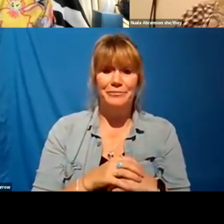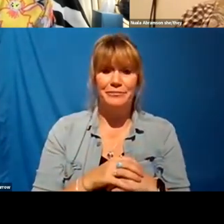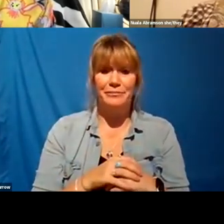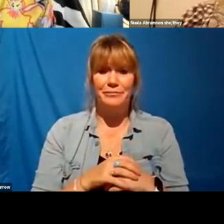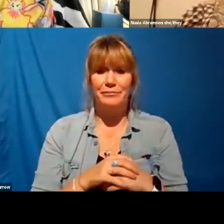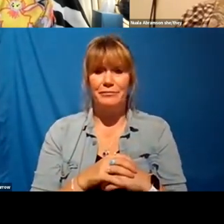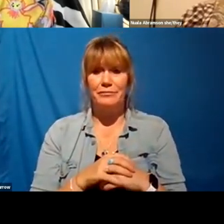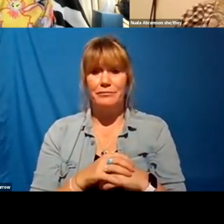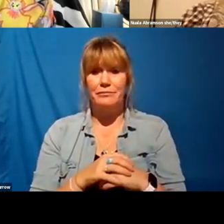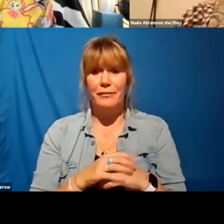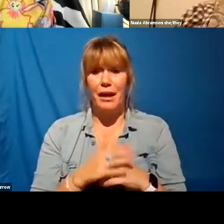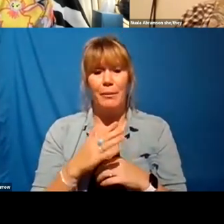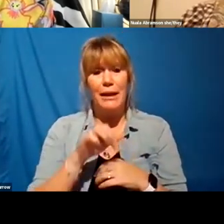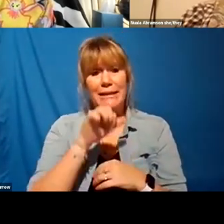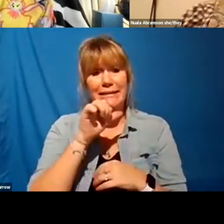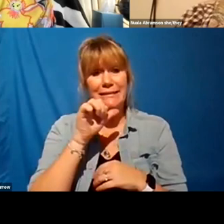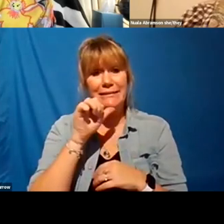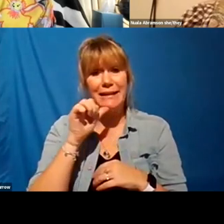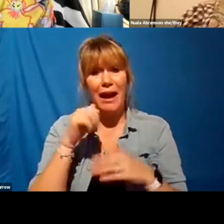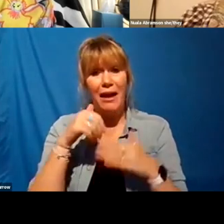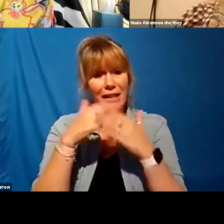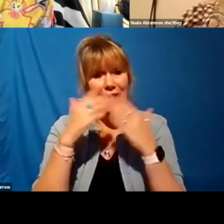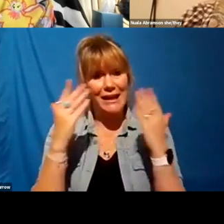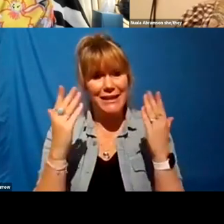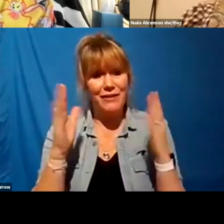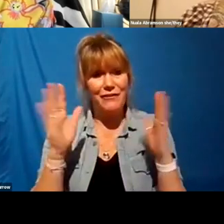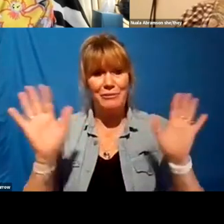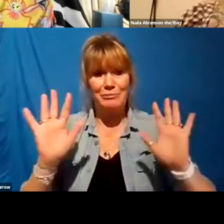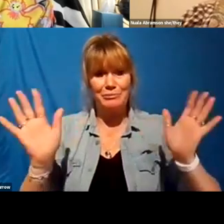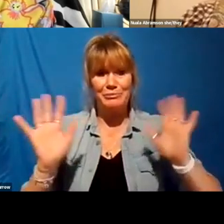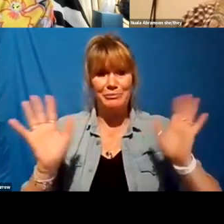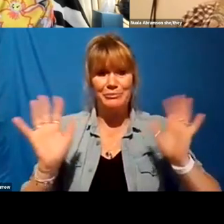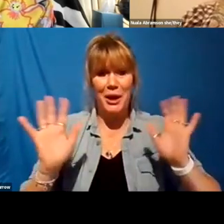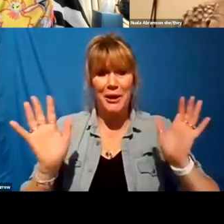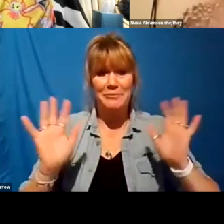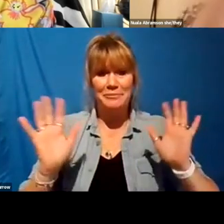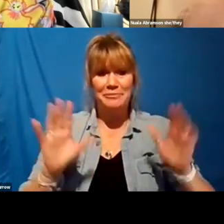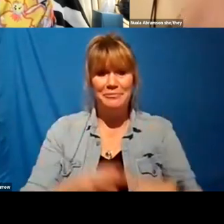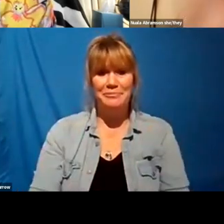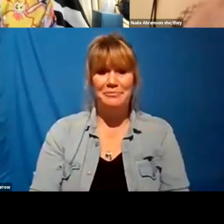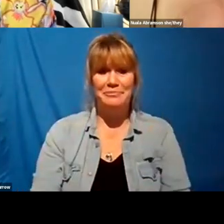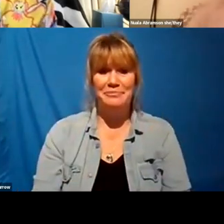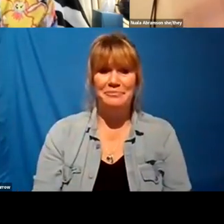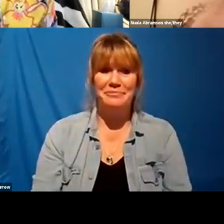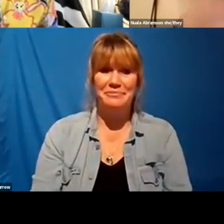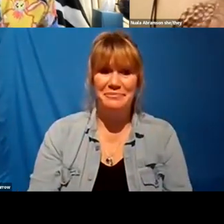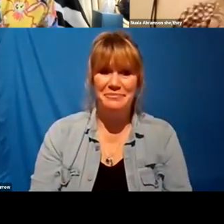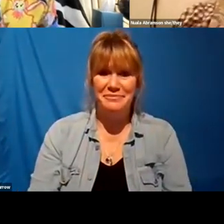now. Have a very good evening. Goodbye.